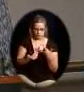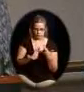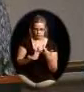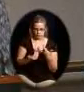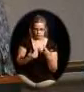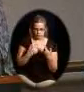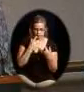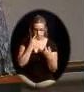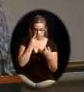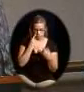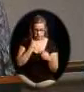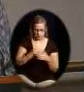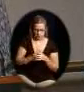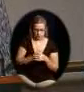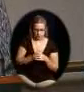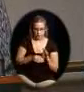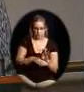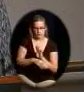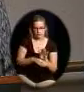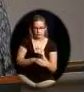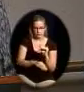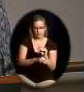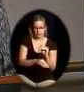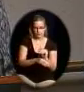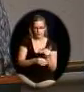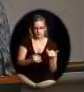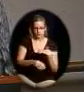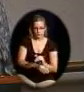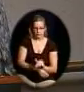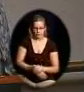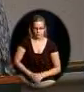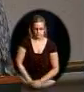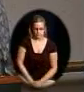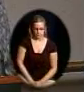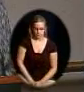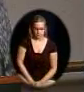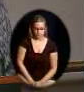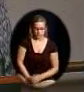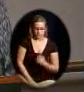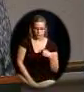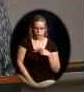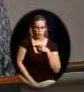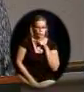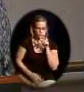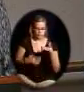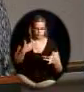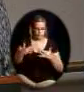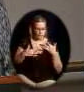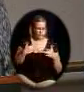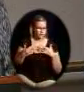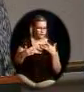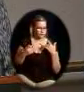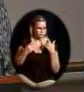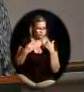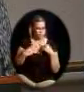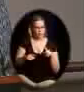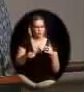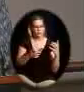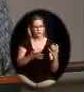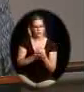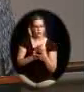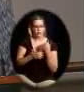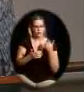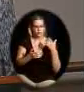Old Settlers. It's a busy night tonight. We are really excited to finally get the championship